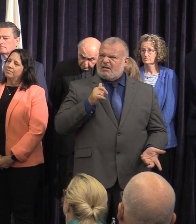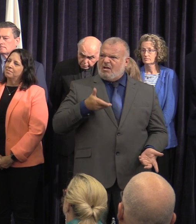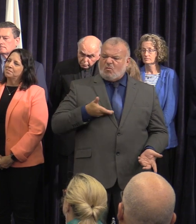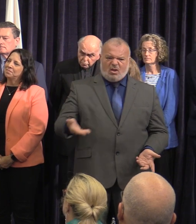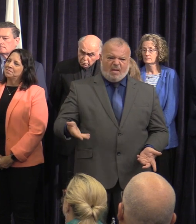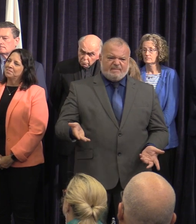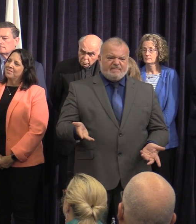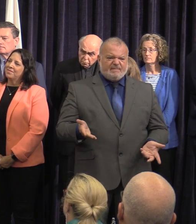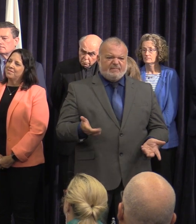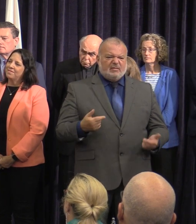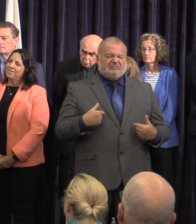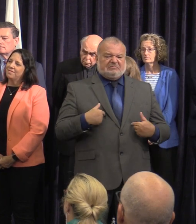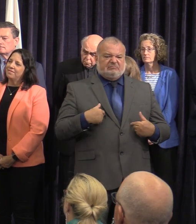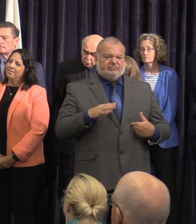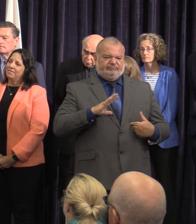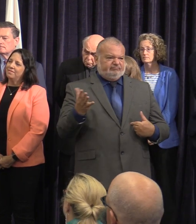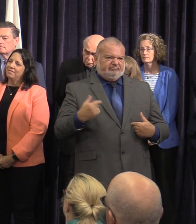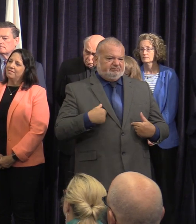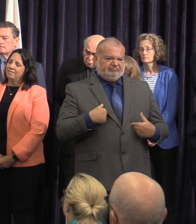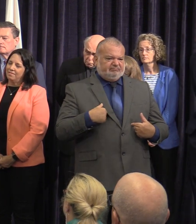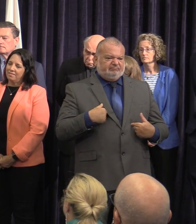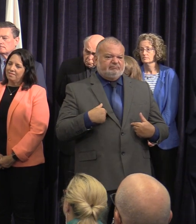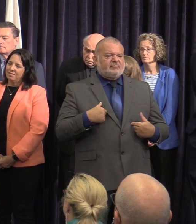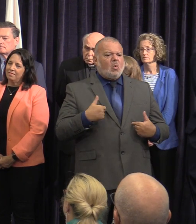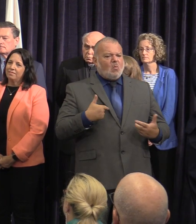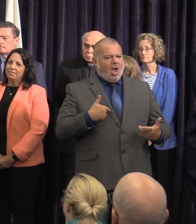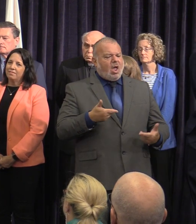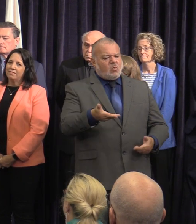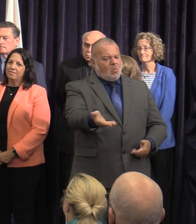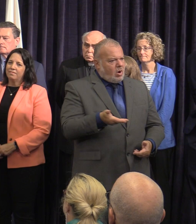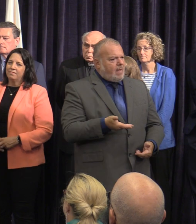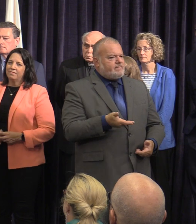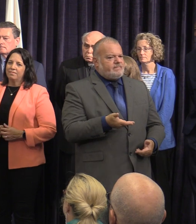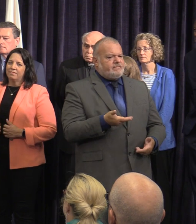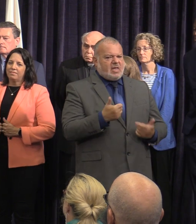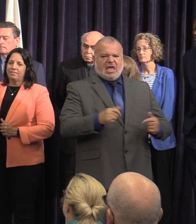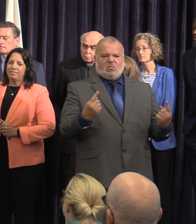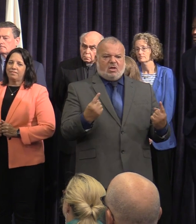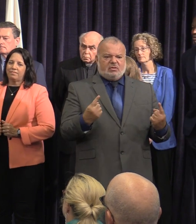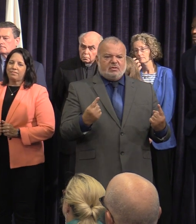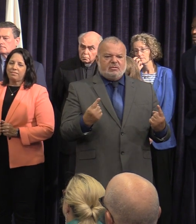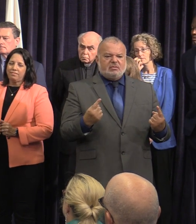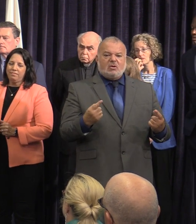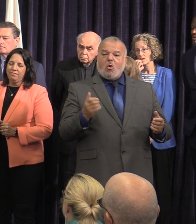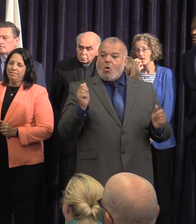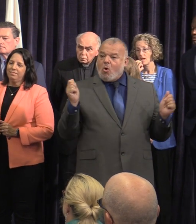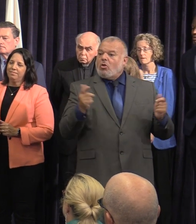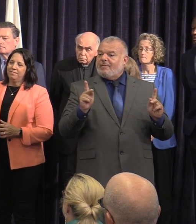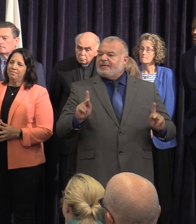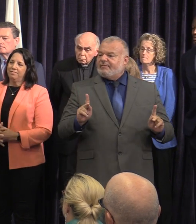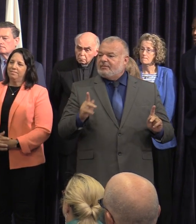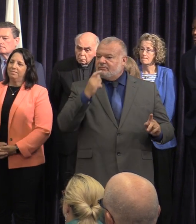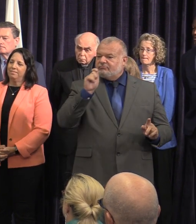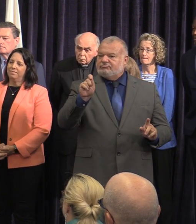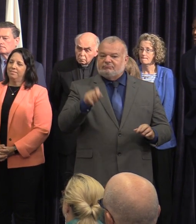my best, and my team that does the best to welcome everyone that comes to our door.